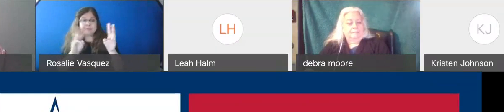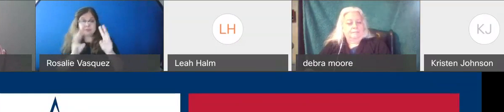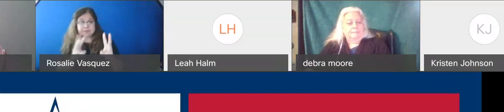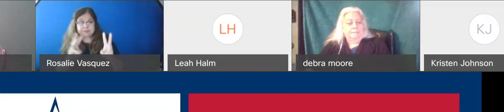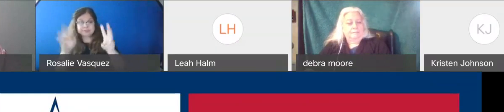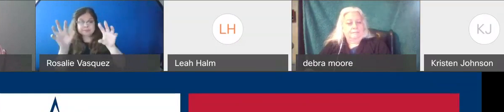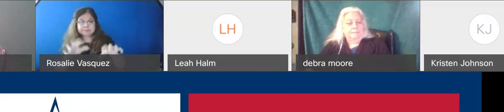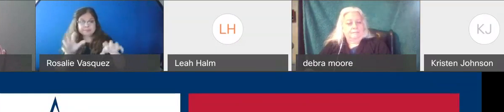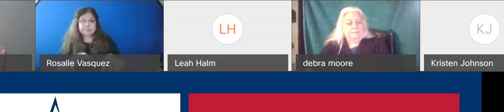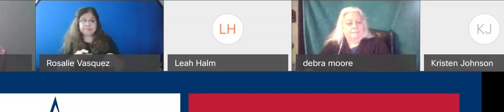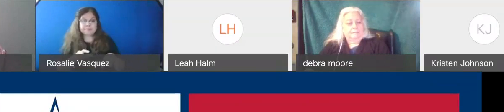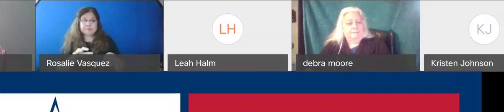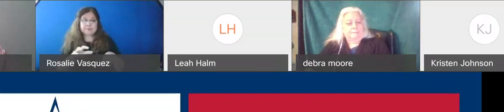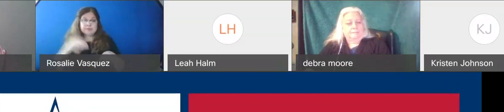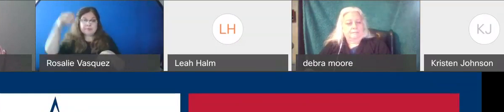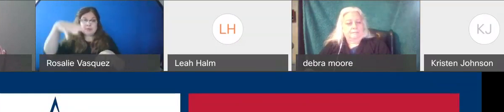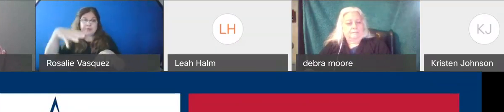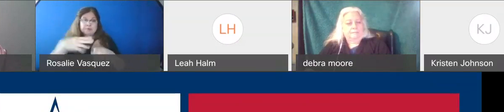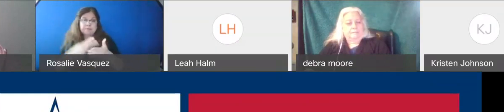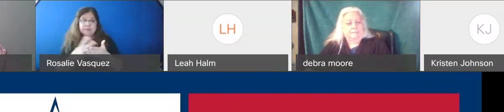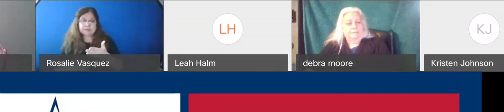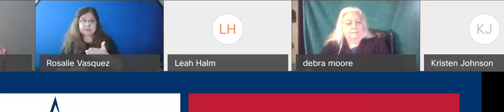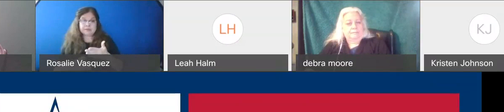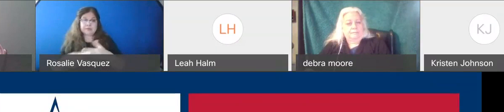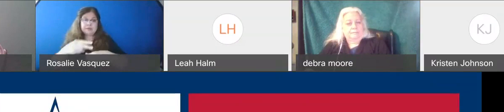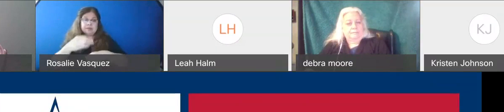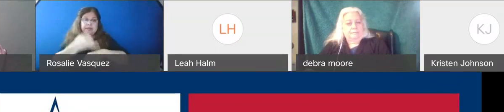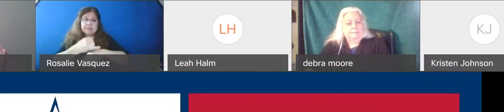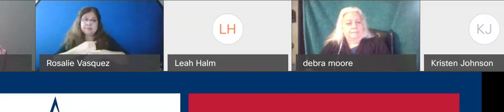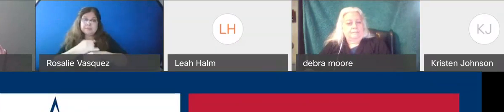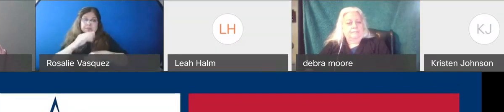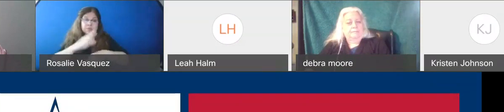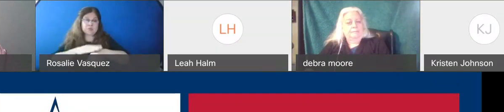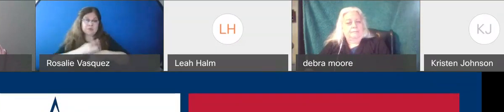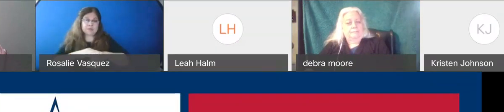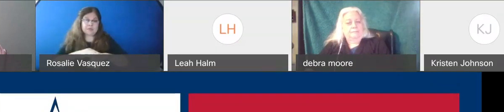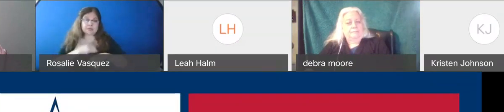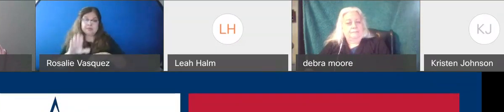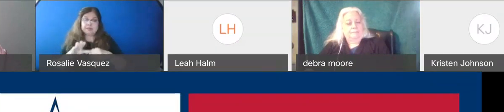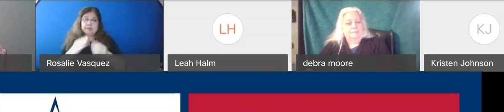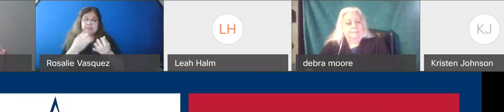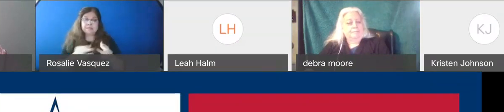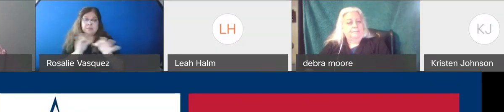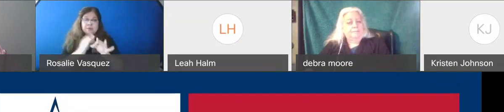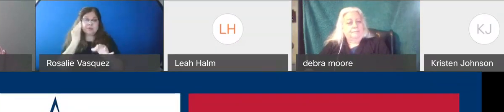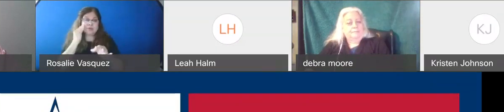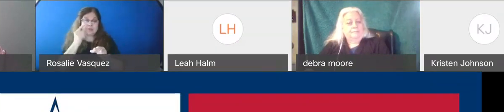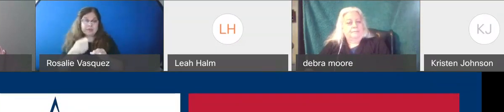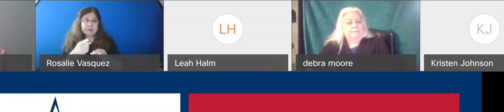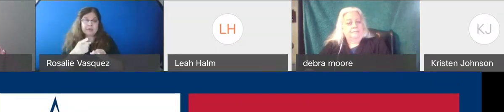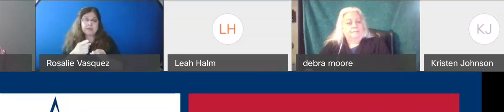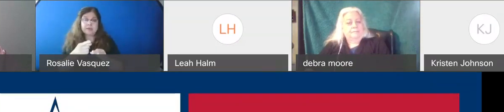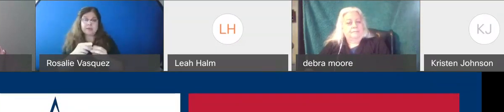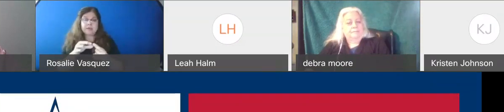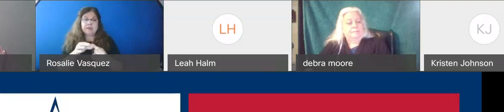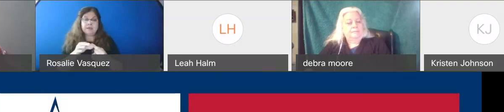information regarding these scenarios, especially after the scenario that occurred last fall with our lockdown on campus, or